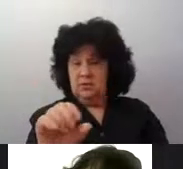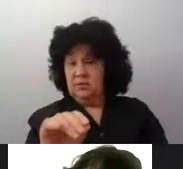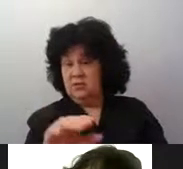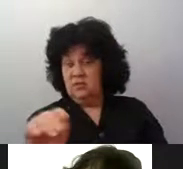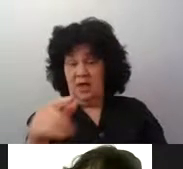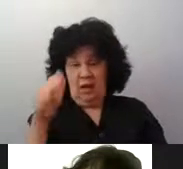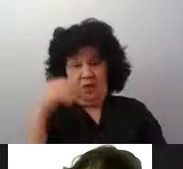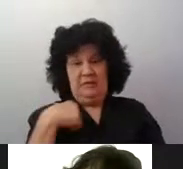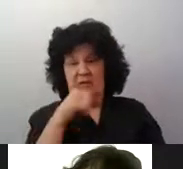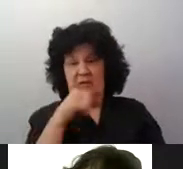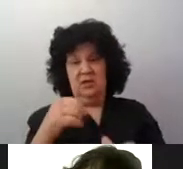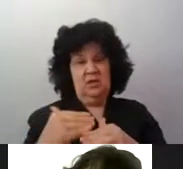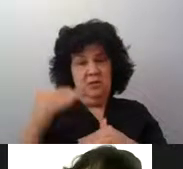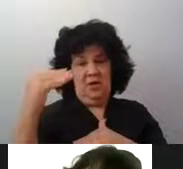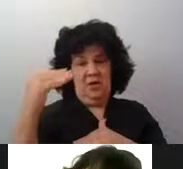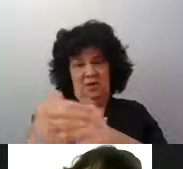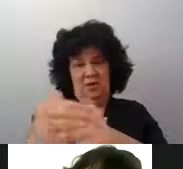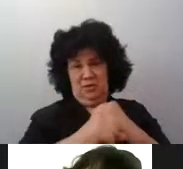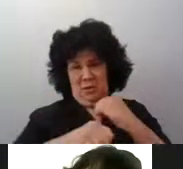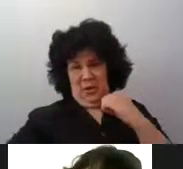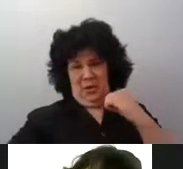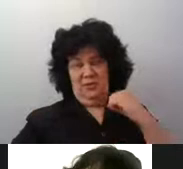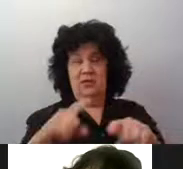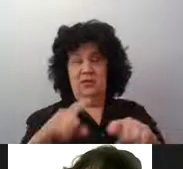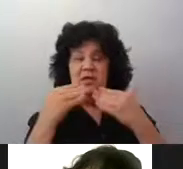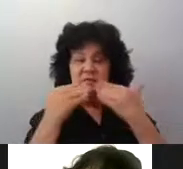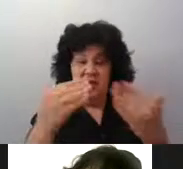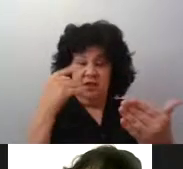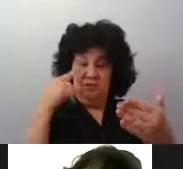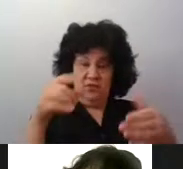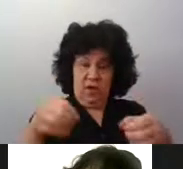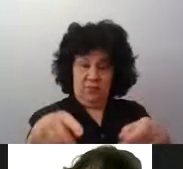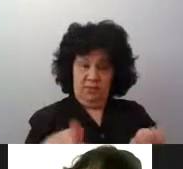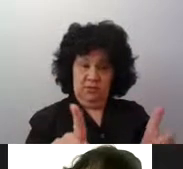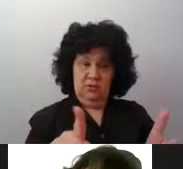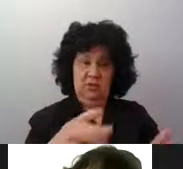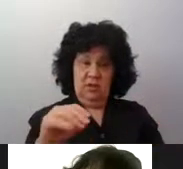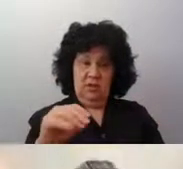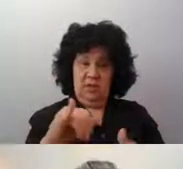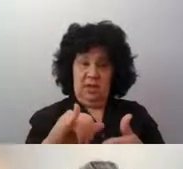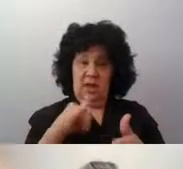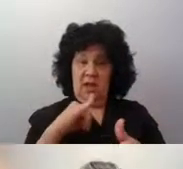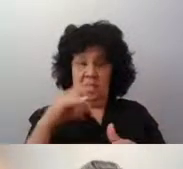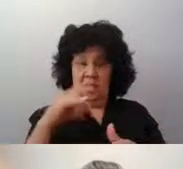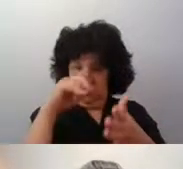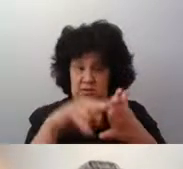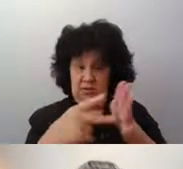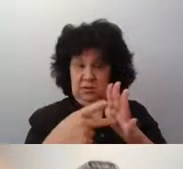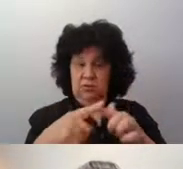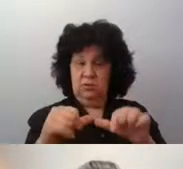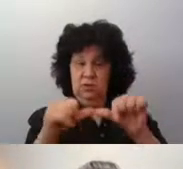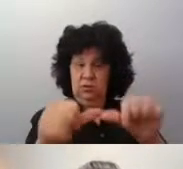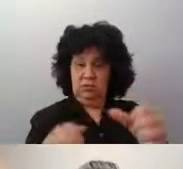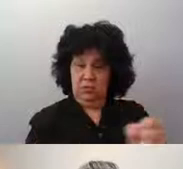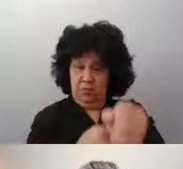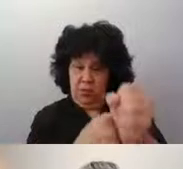long, but I really appreciate this opportunity. And I also wanted to flag the fact that I intend to keep supporting this committee, Boris